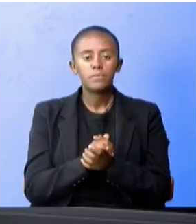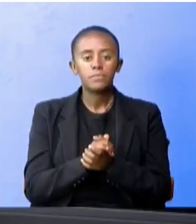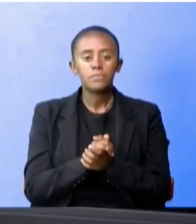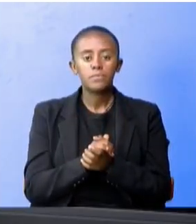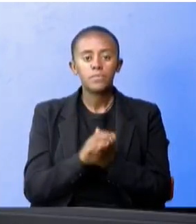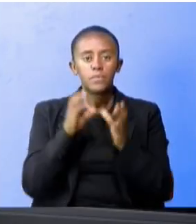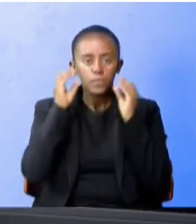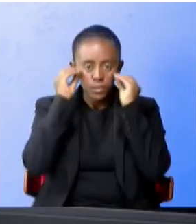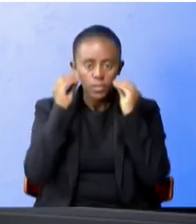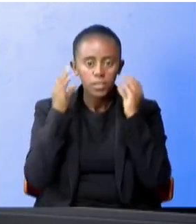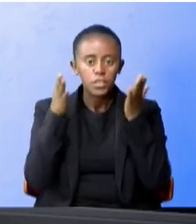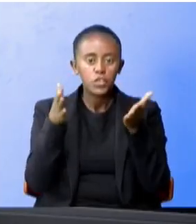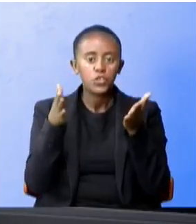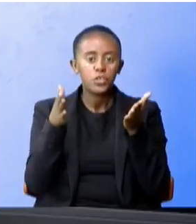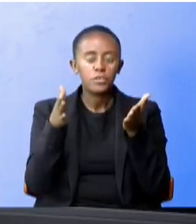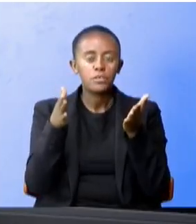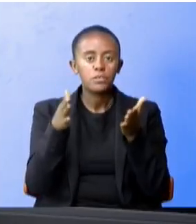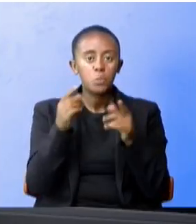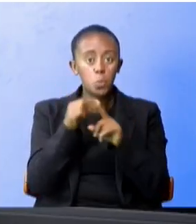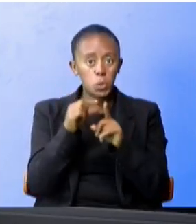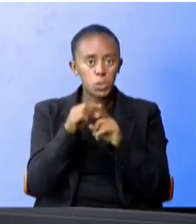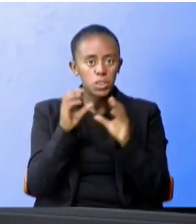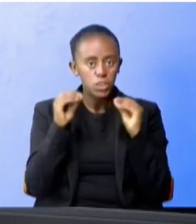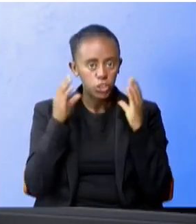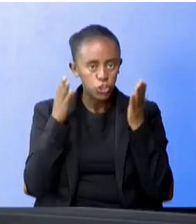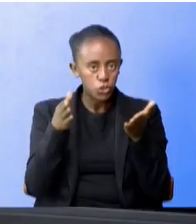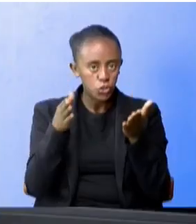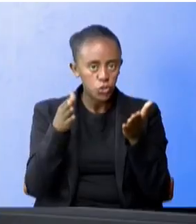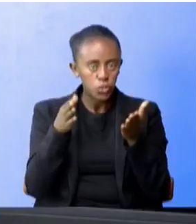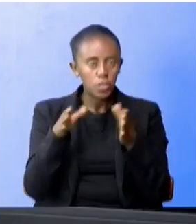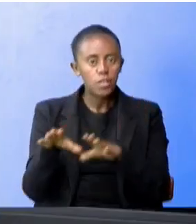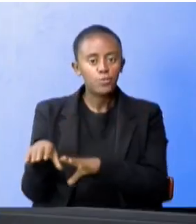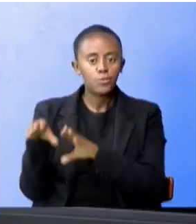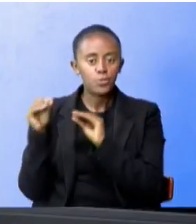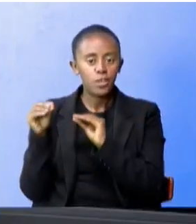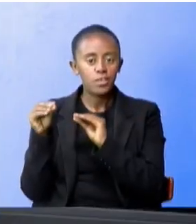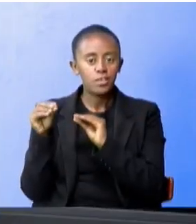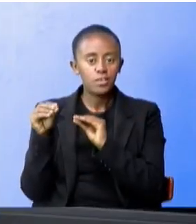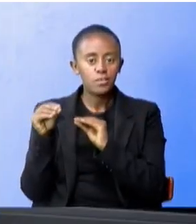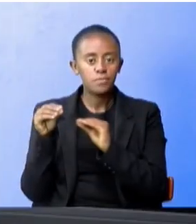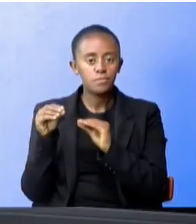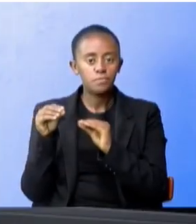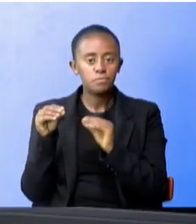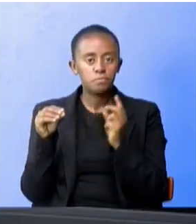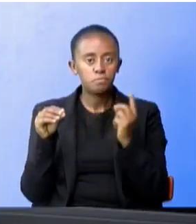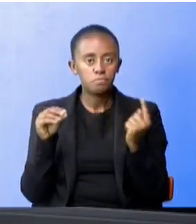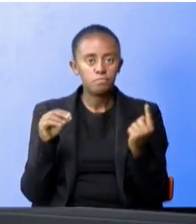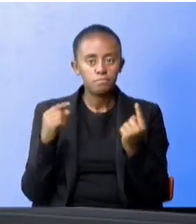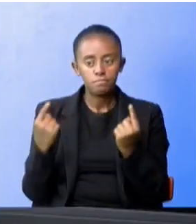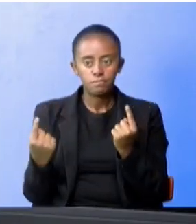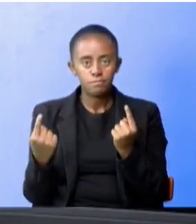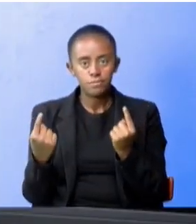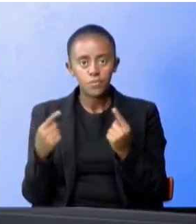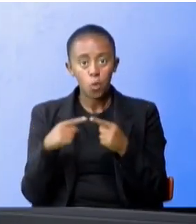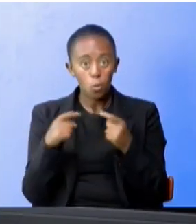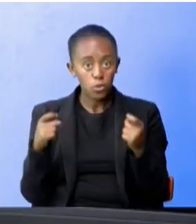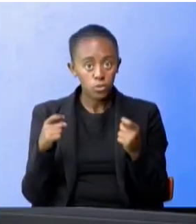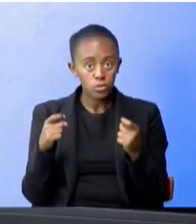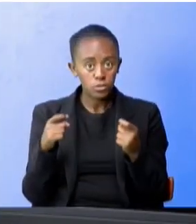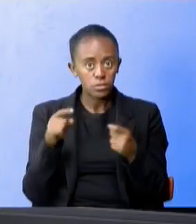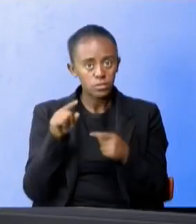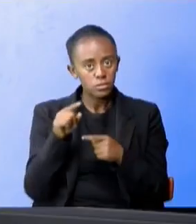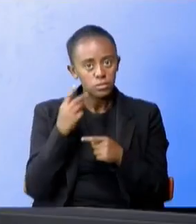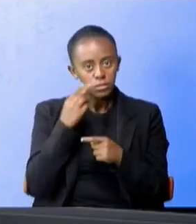teacher, student, even though they are opposite, but we